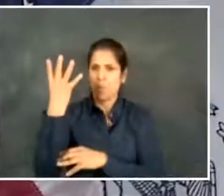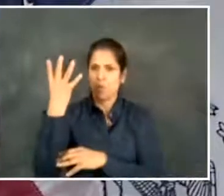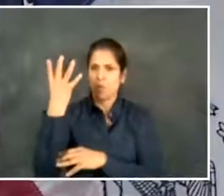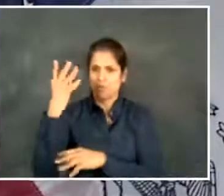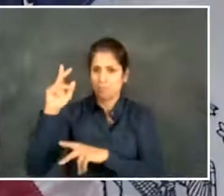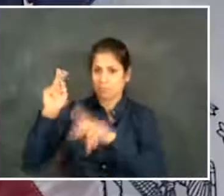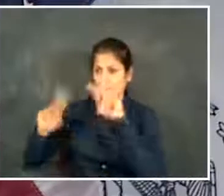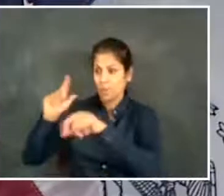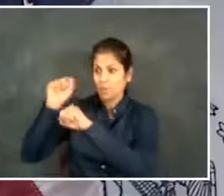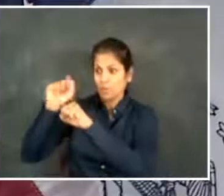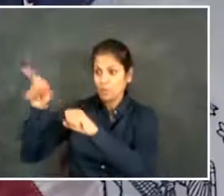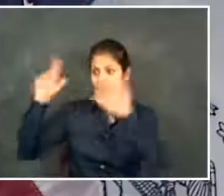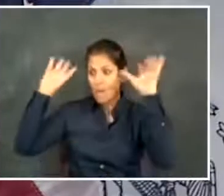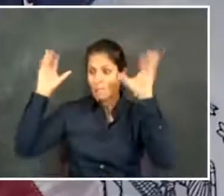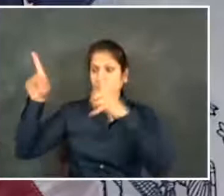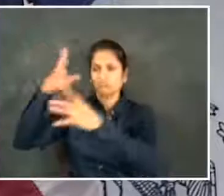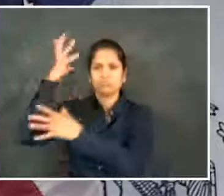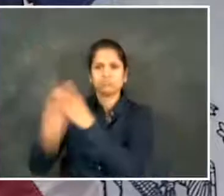First responders,